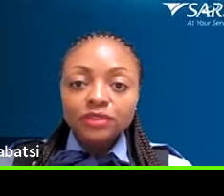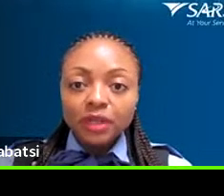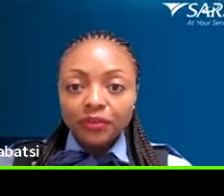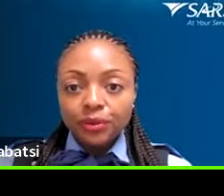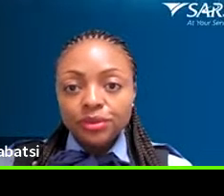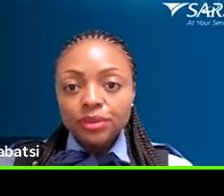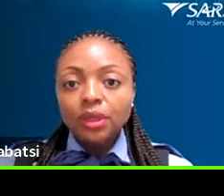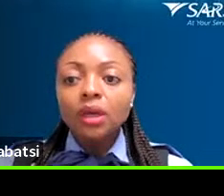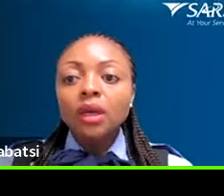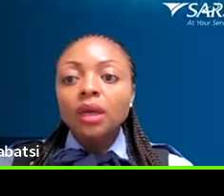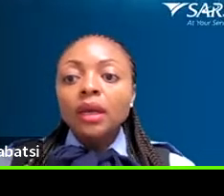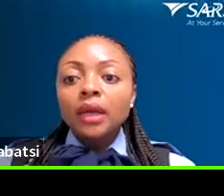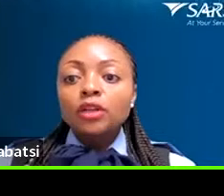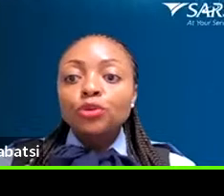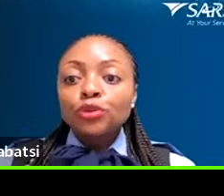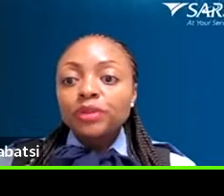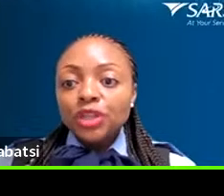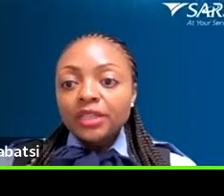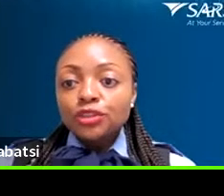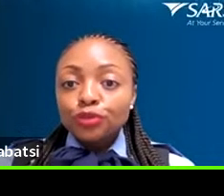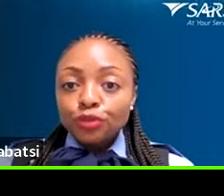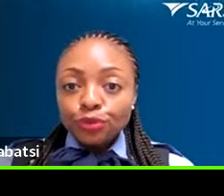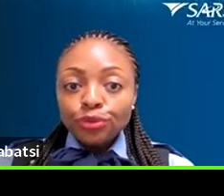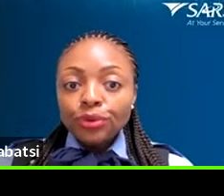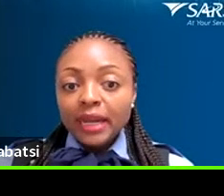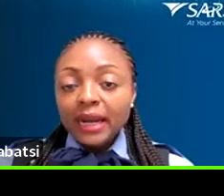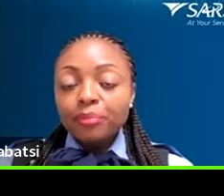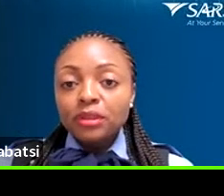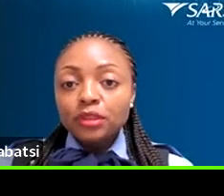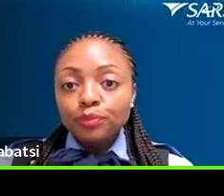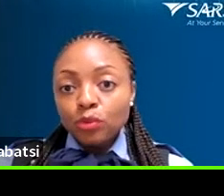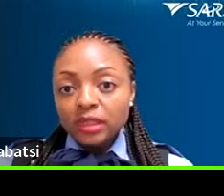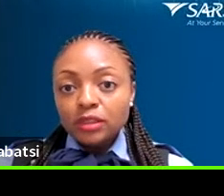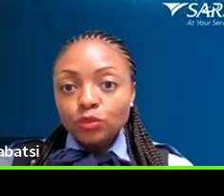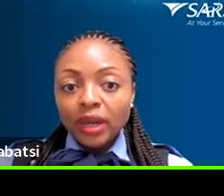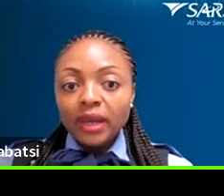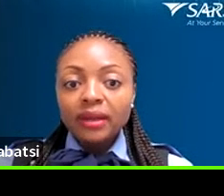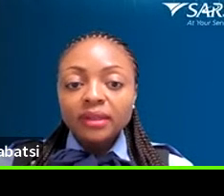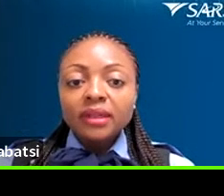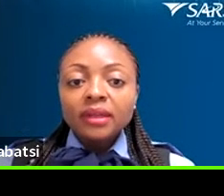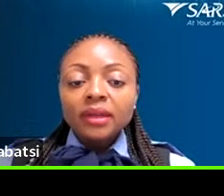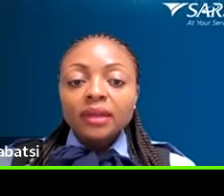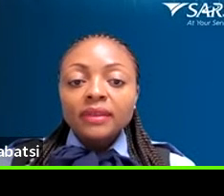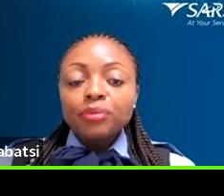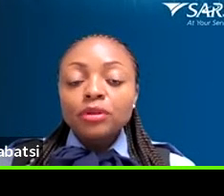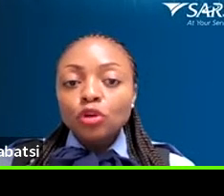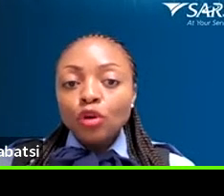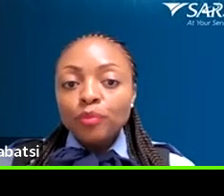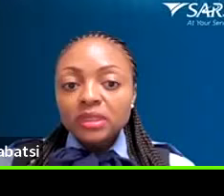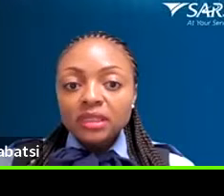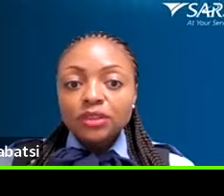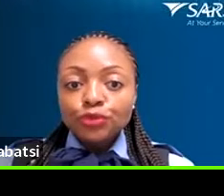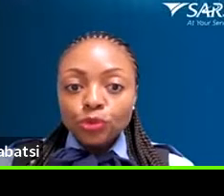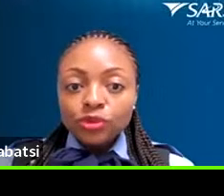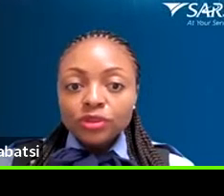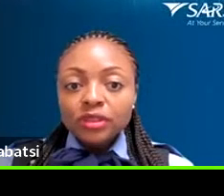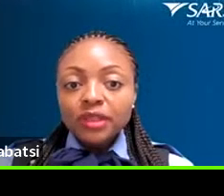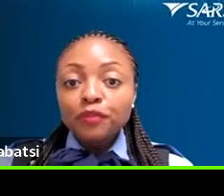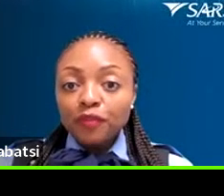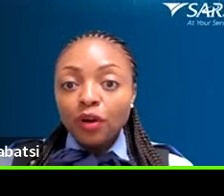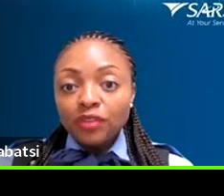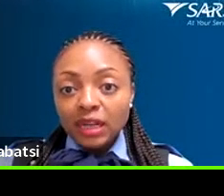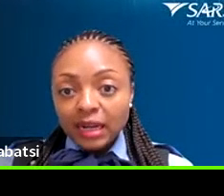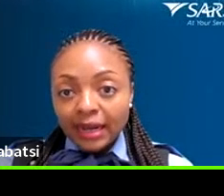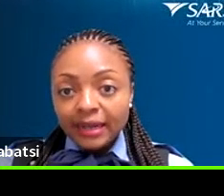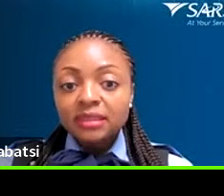number of scenarios. It could be changed through an appeals process where the appeals committee rules